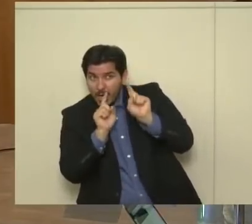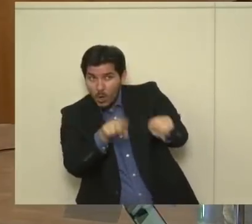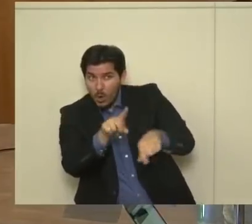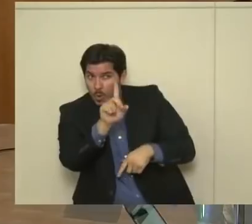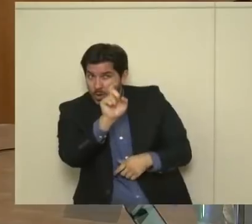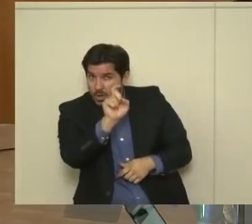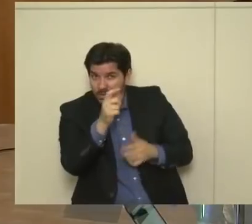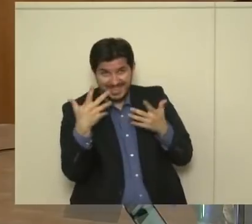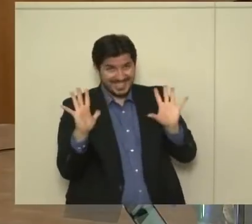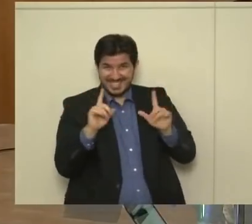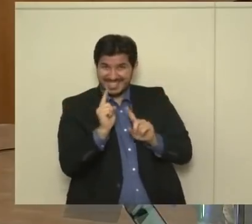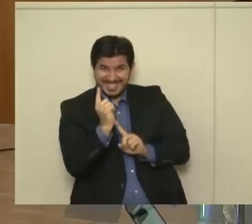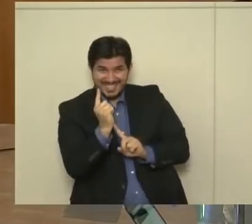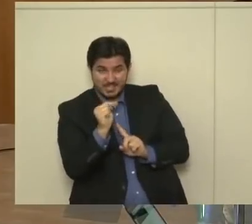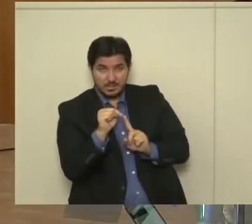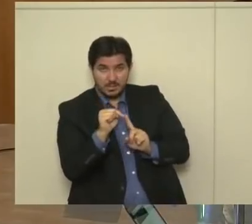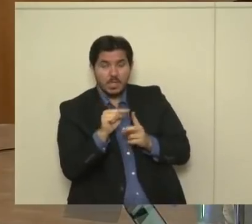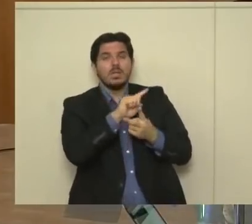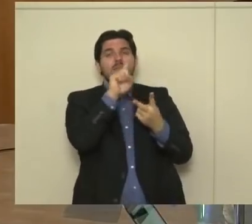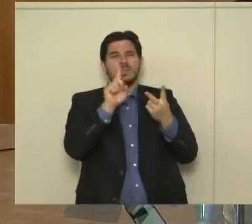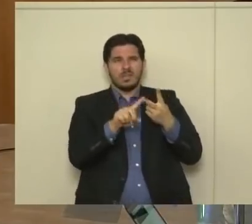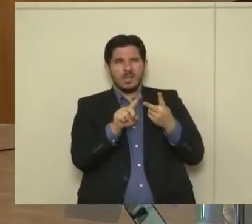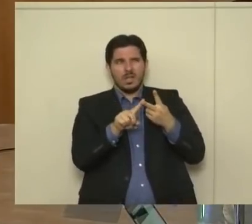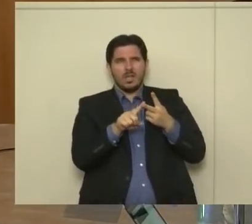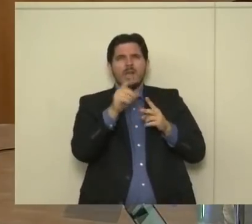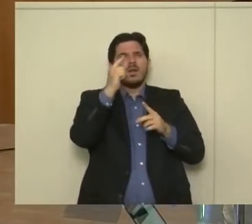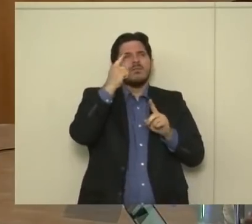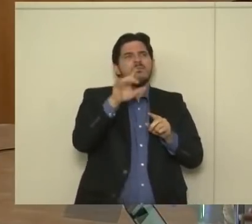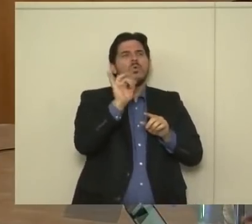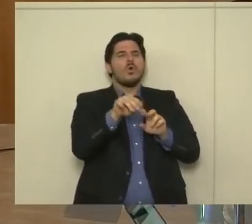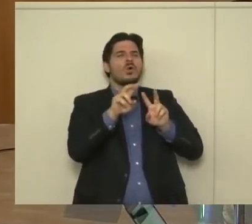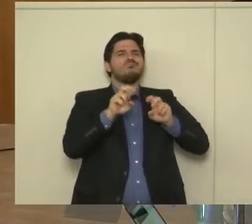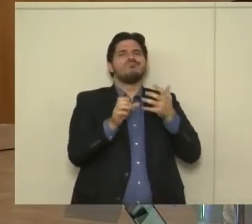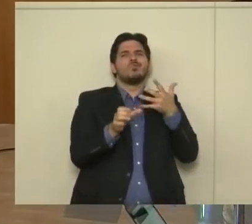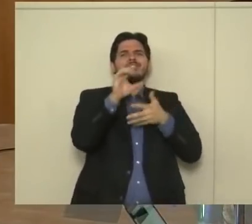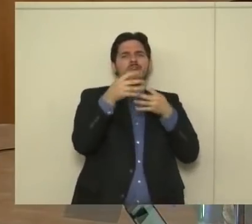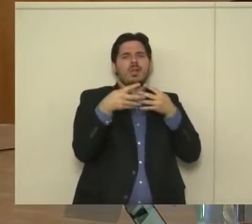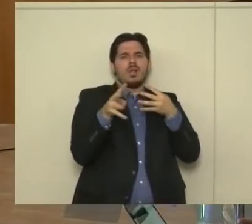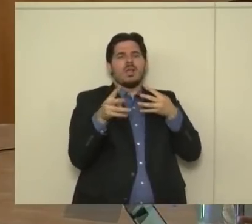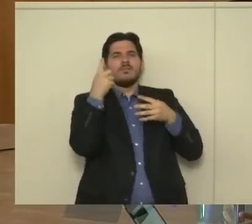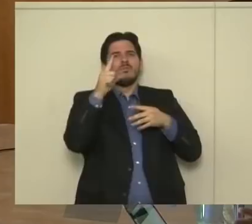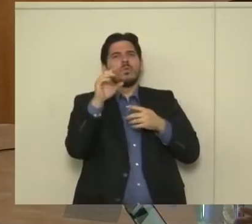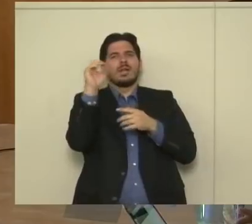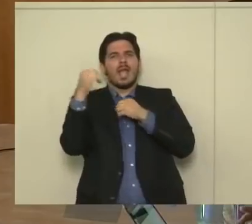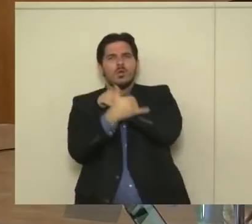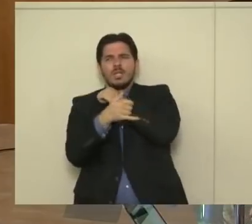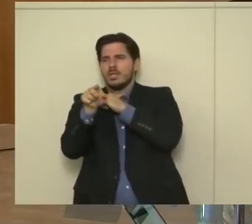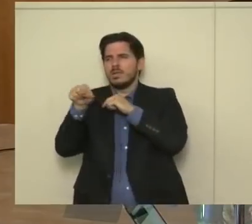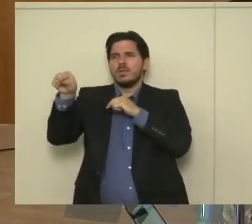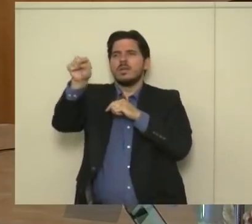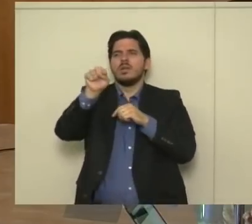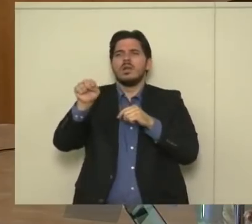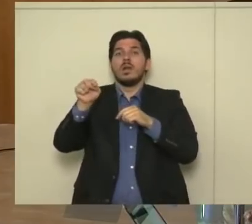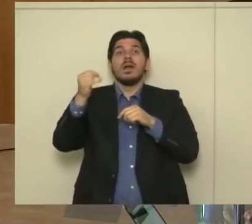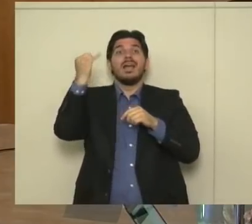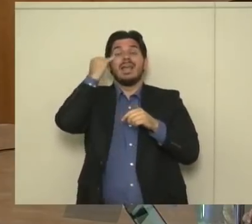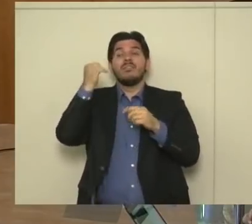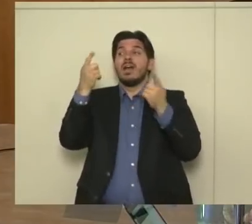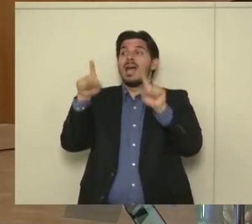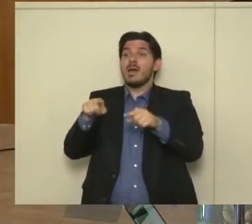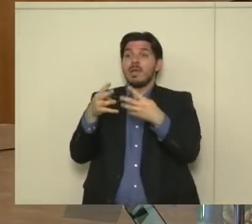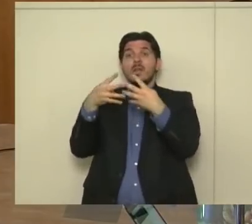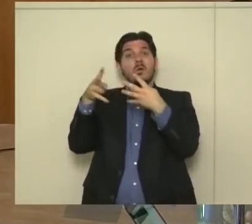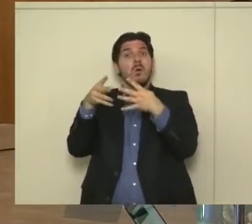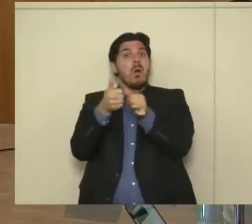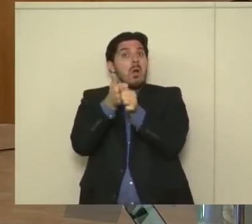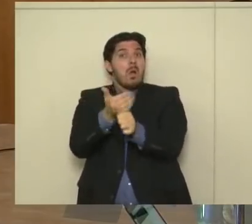kind of that gating criteria based on county, you know, what would happen if a county kind of fell out of those target criteria or kind of